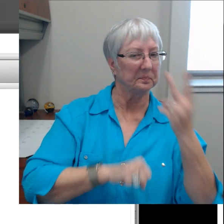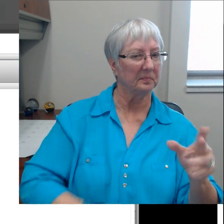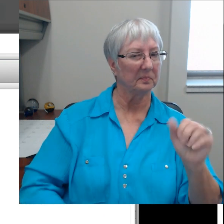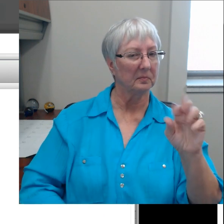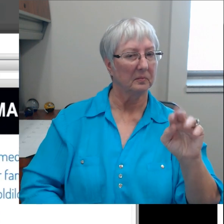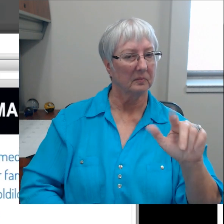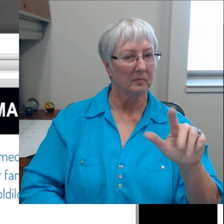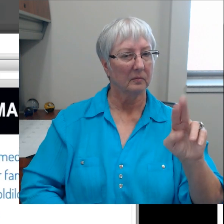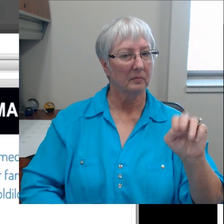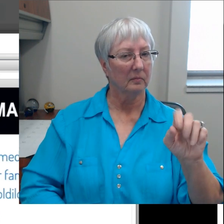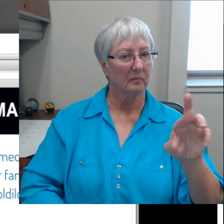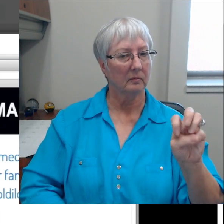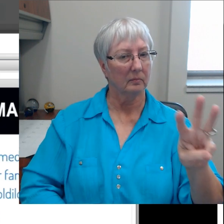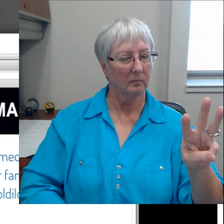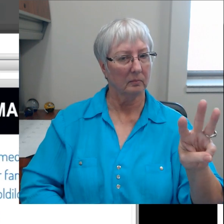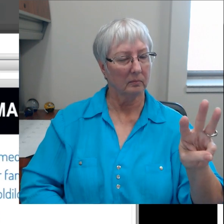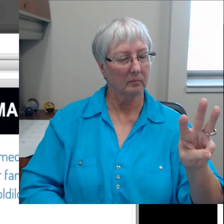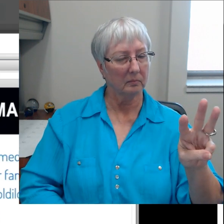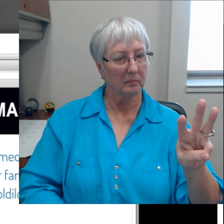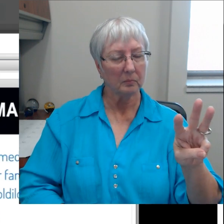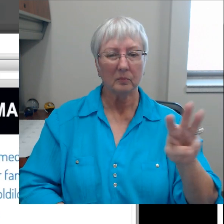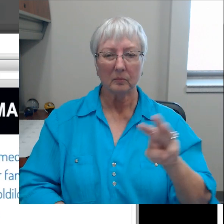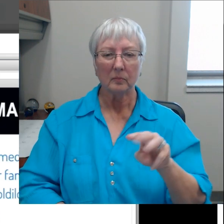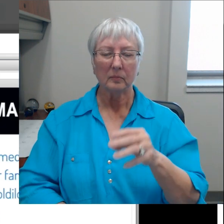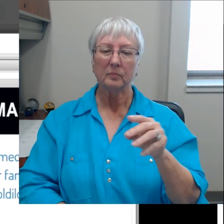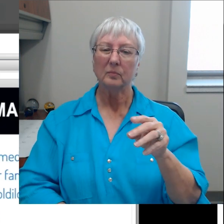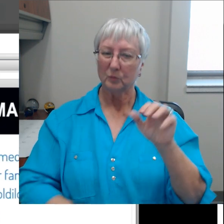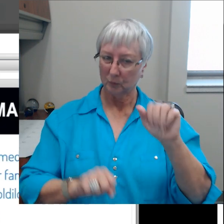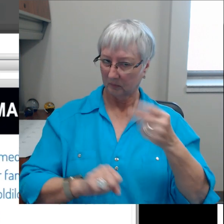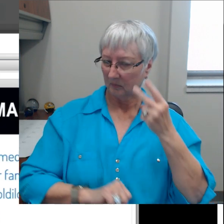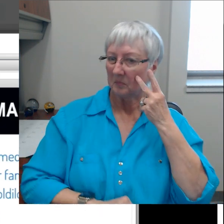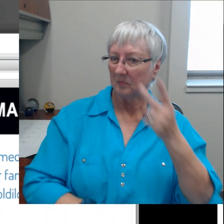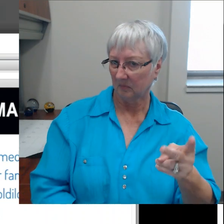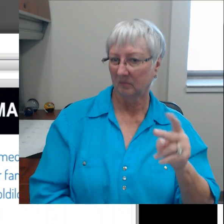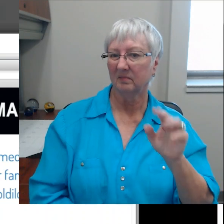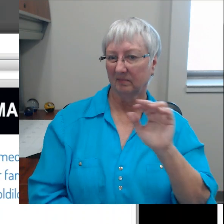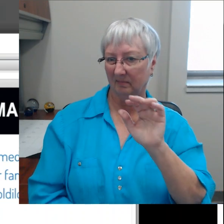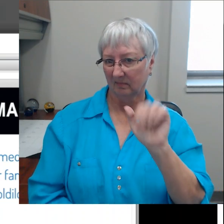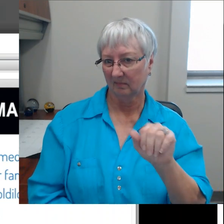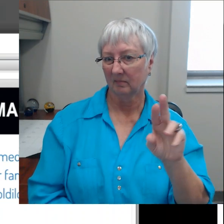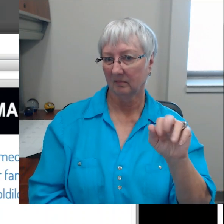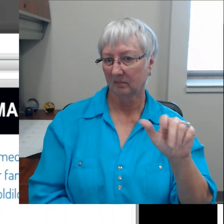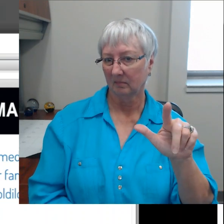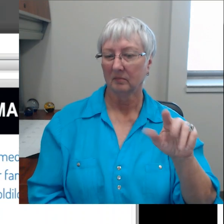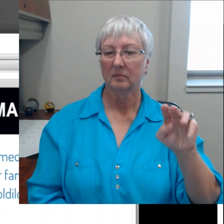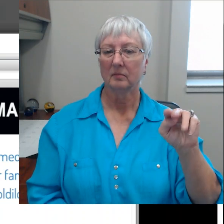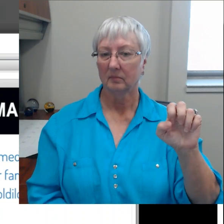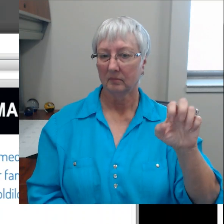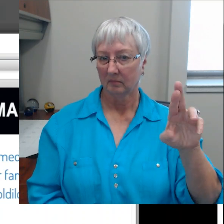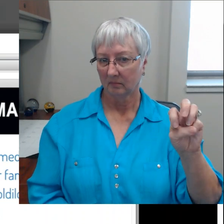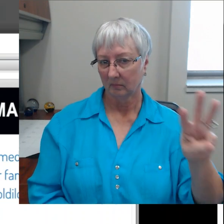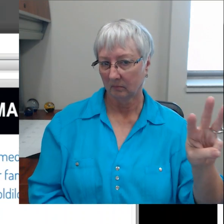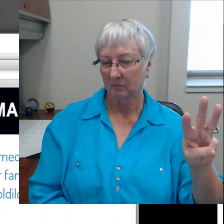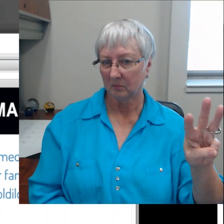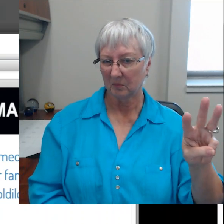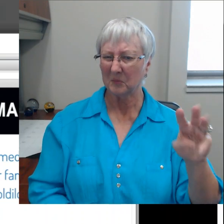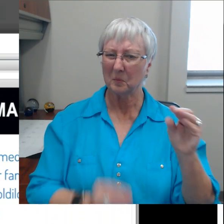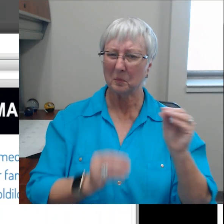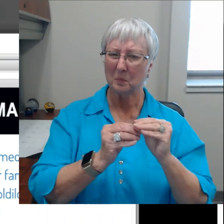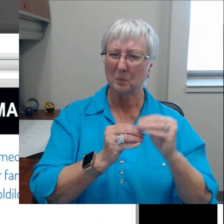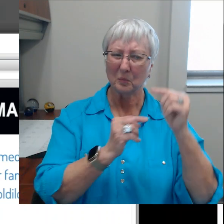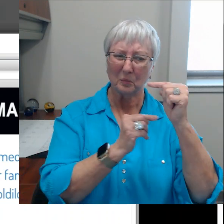removed, refresh our page in Chrome, and you can see this is what it looks like with Arial Narrow. Pretty different, a bit wider, much more square.